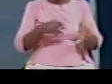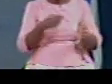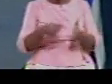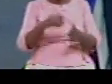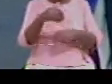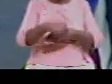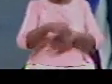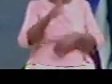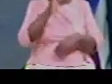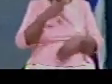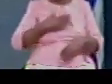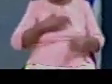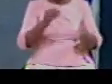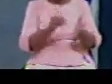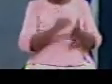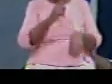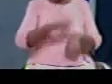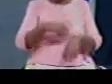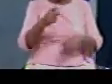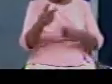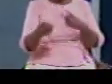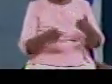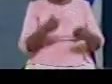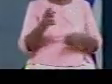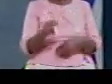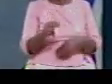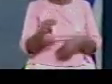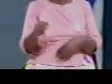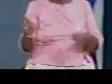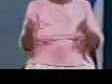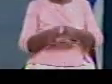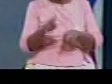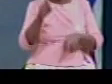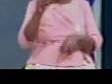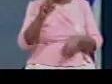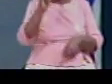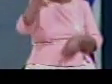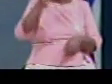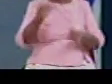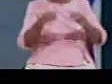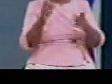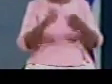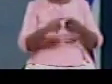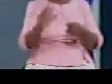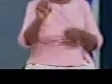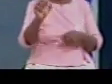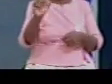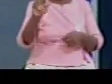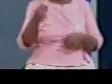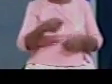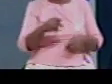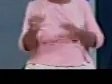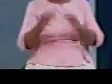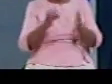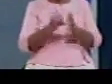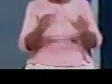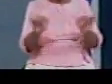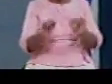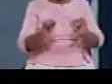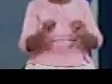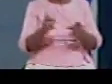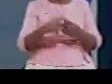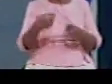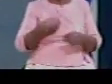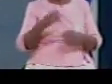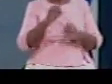set time of visitation. As you did unto Sarah, do it unto me also. Open your